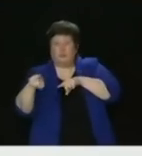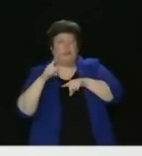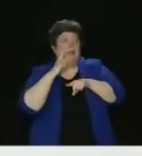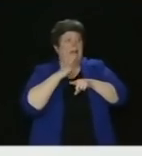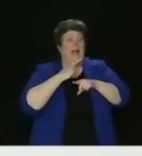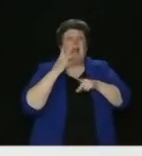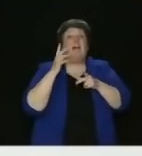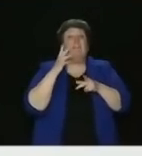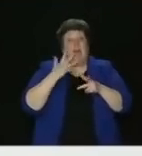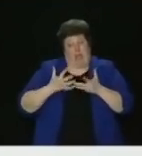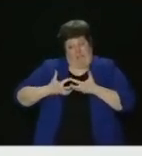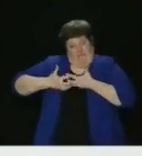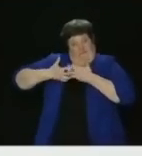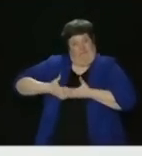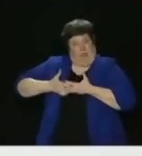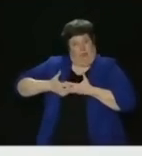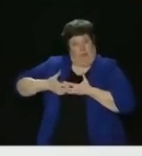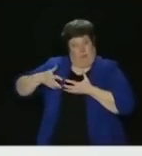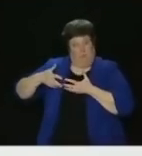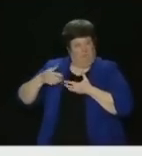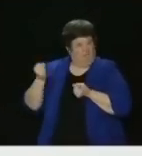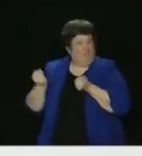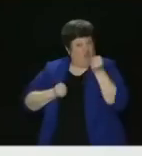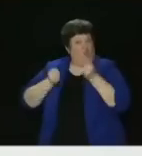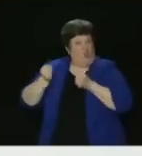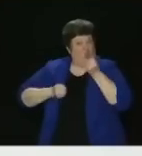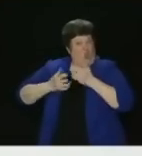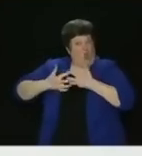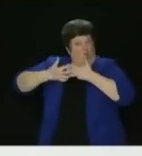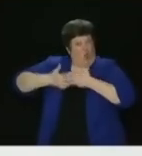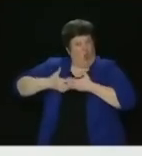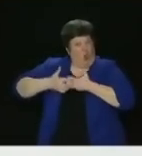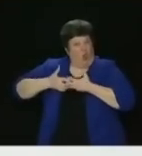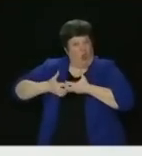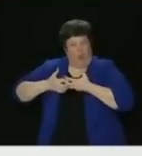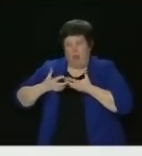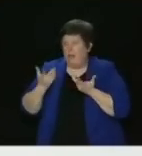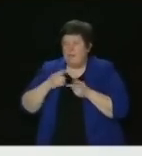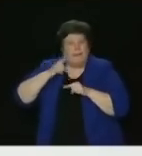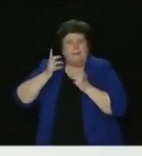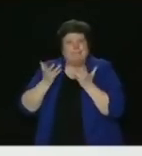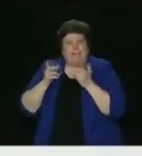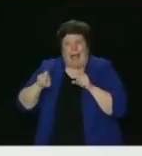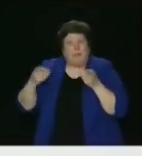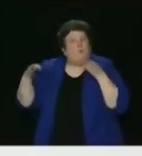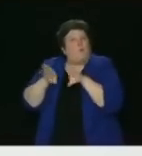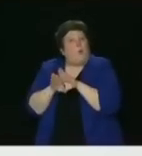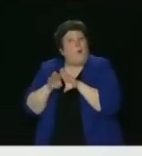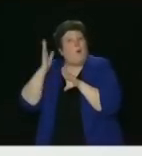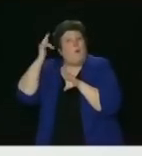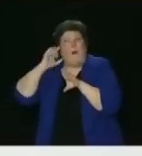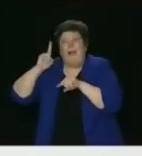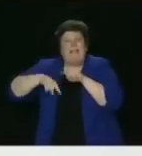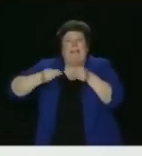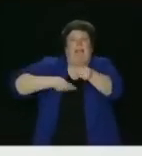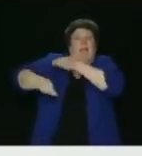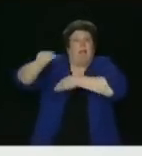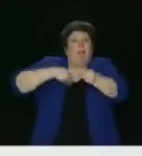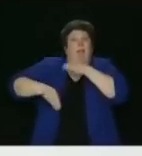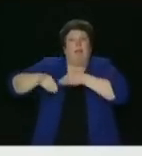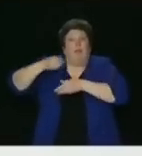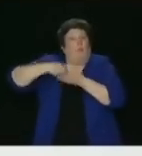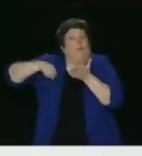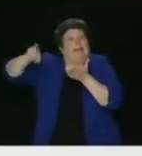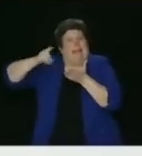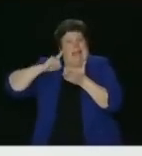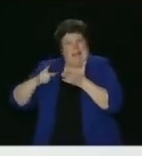auto sector in the Windsor area and up the supply chain through southern Ontario, the direct